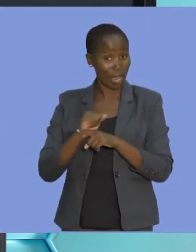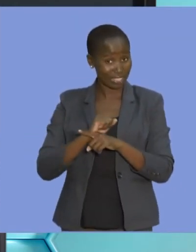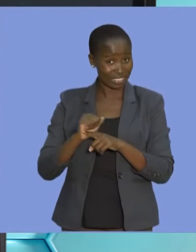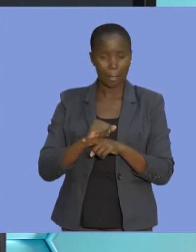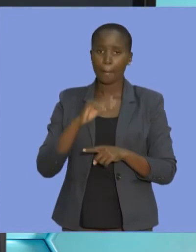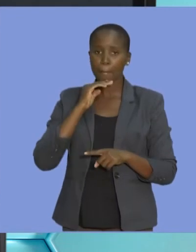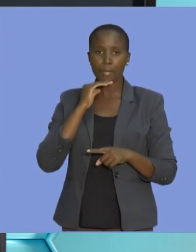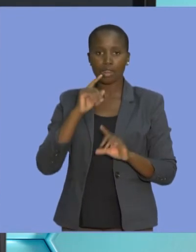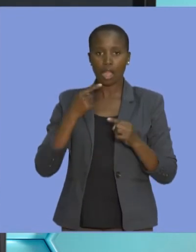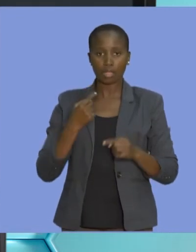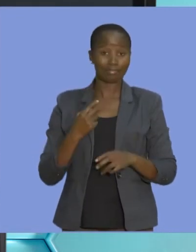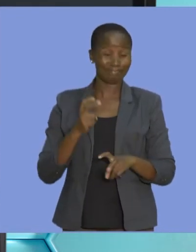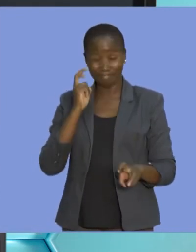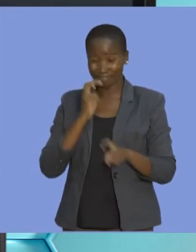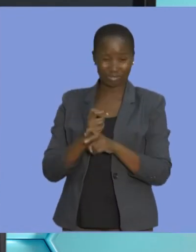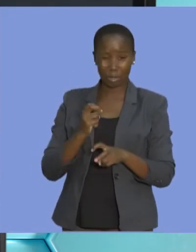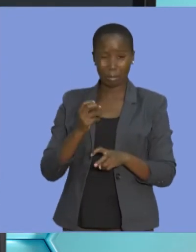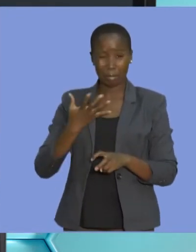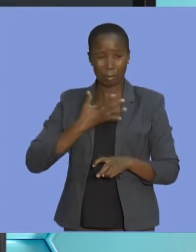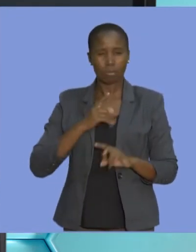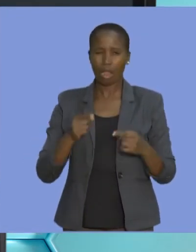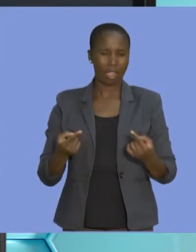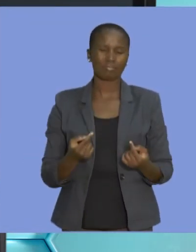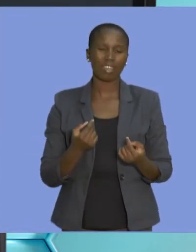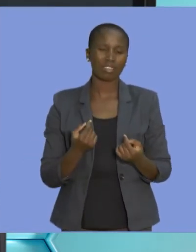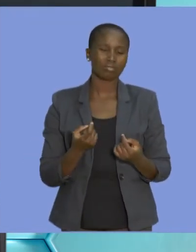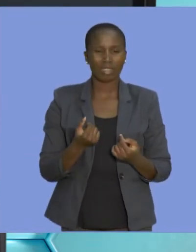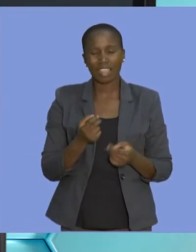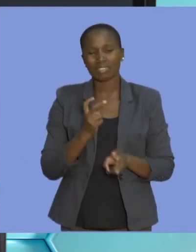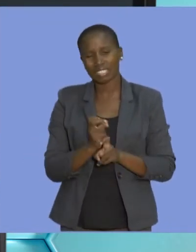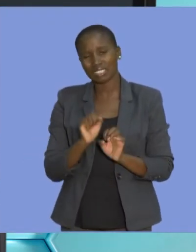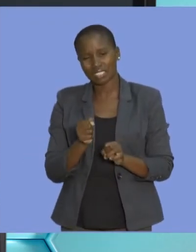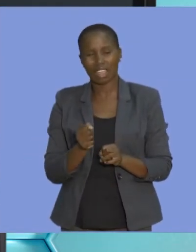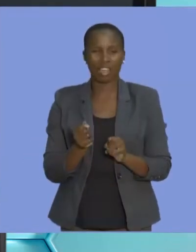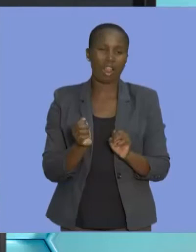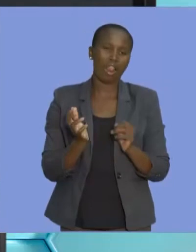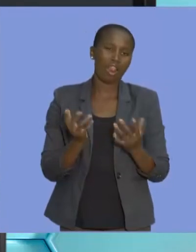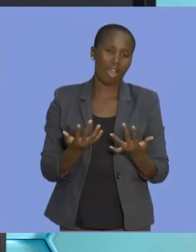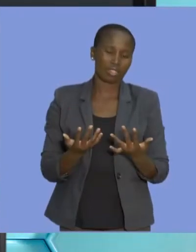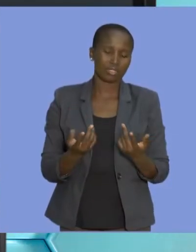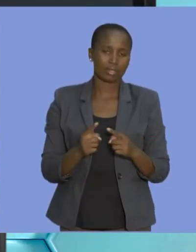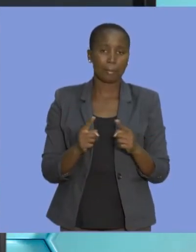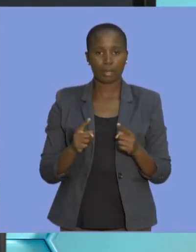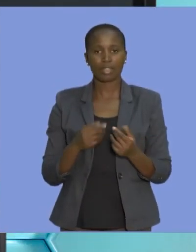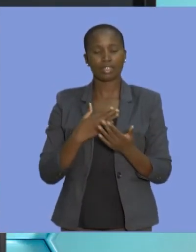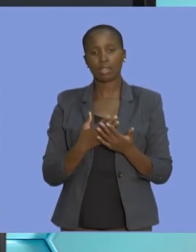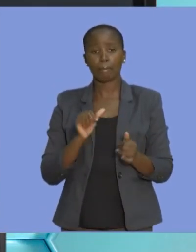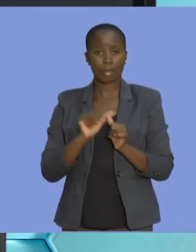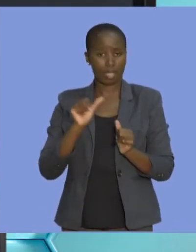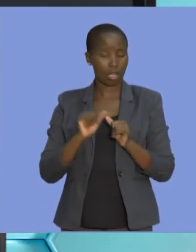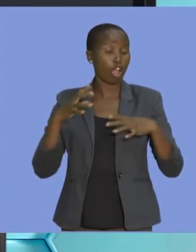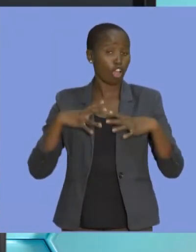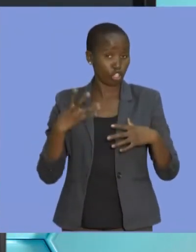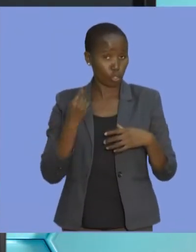when it comes to your mathematics. What I mean consistency is that rather than put 30 minutes on a daily